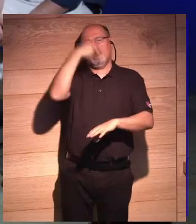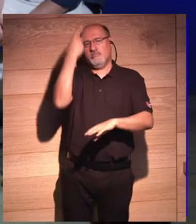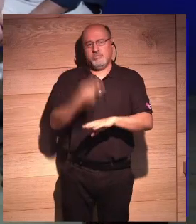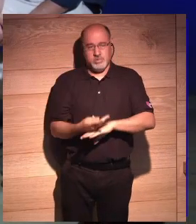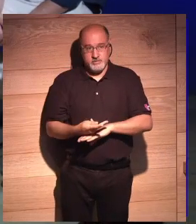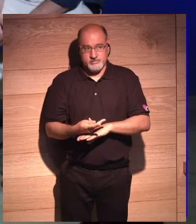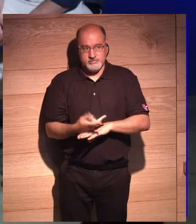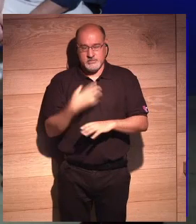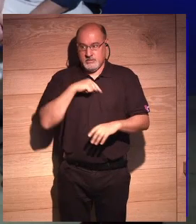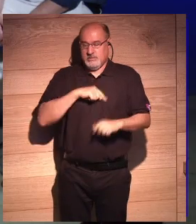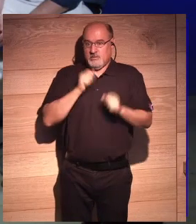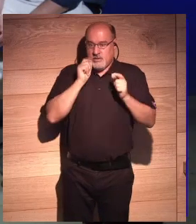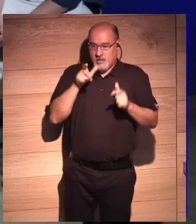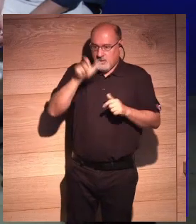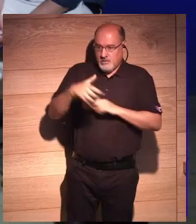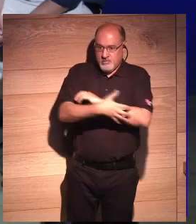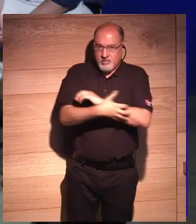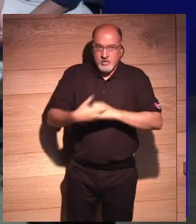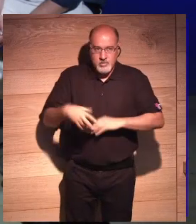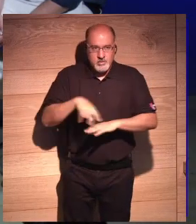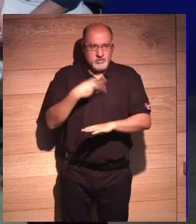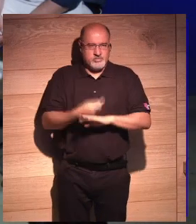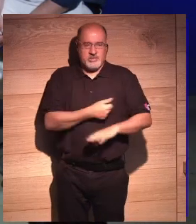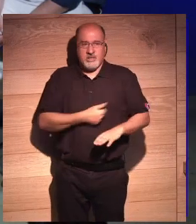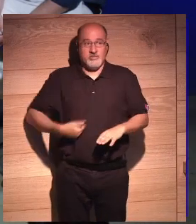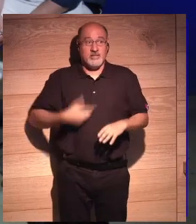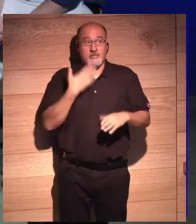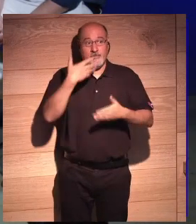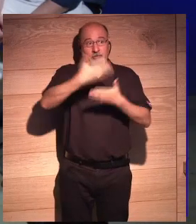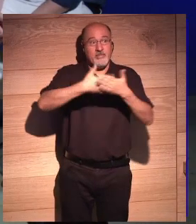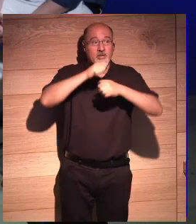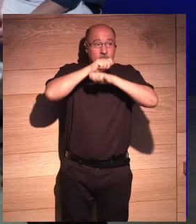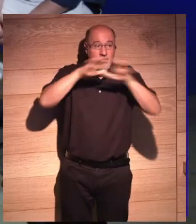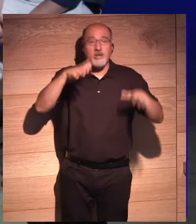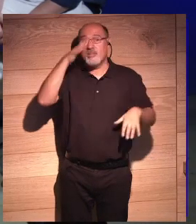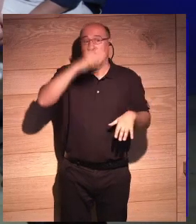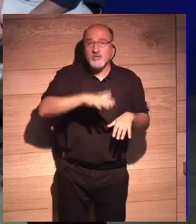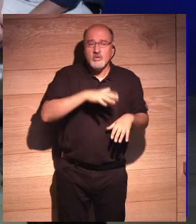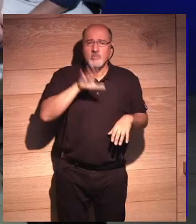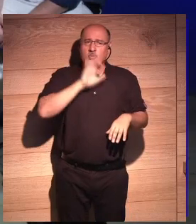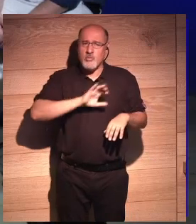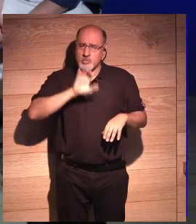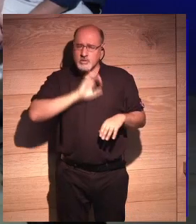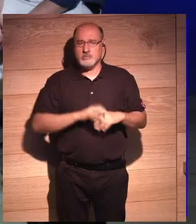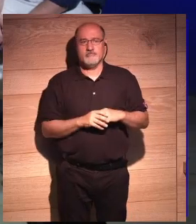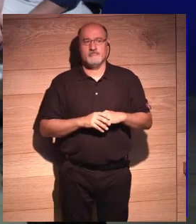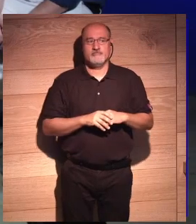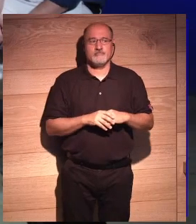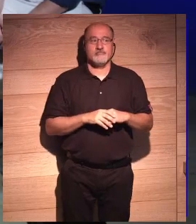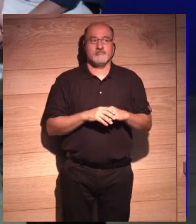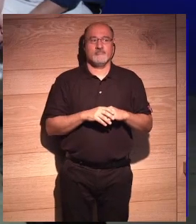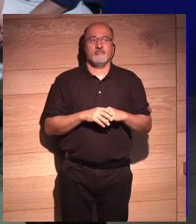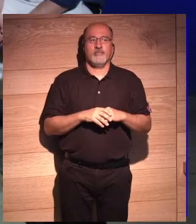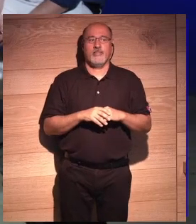passed out because of hunger. So as a journalism, it's really